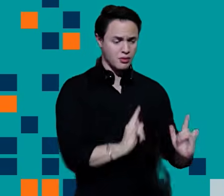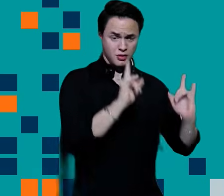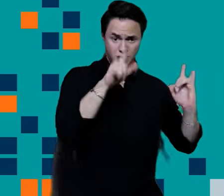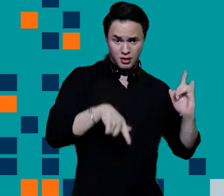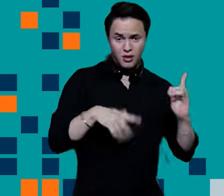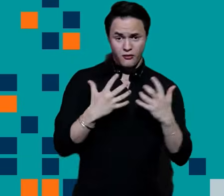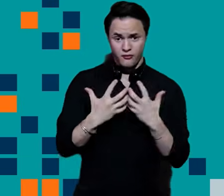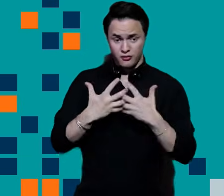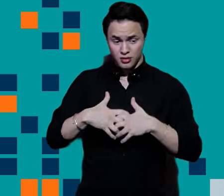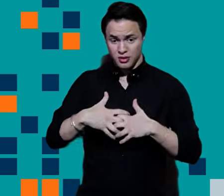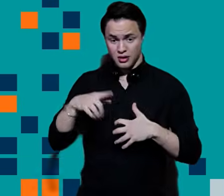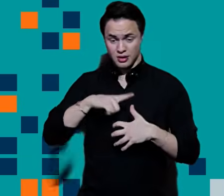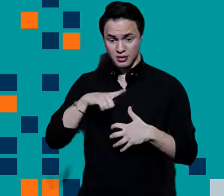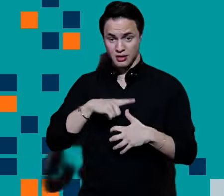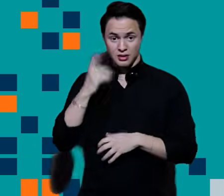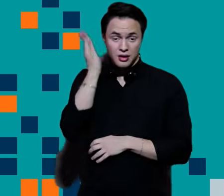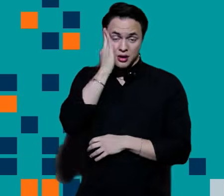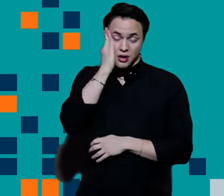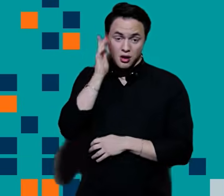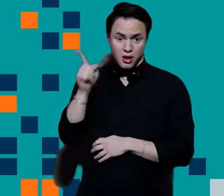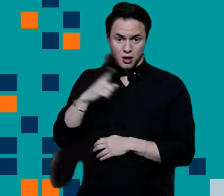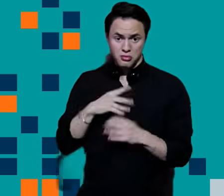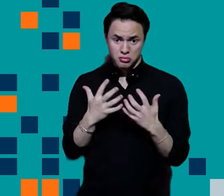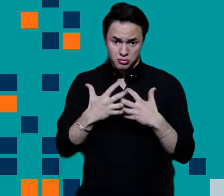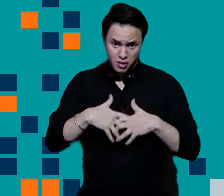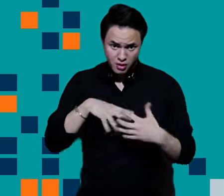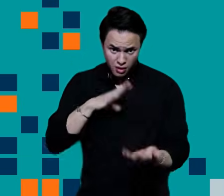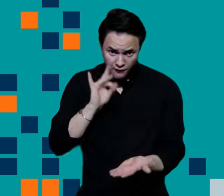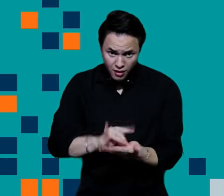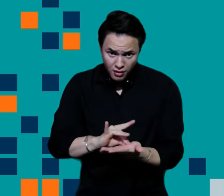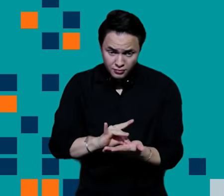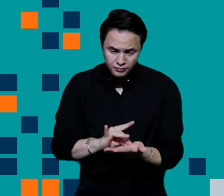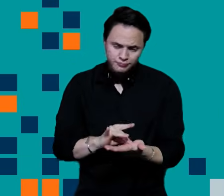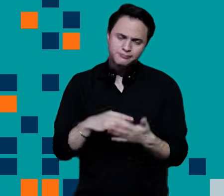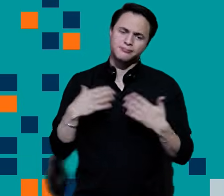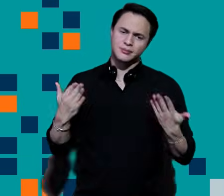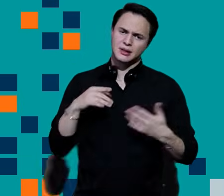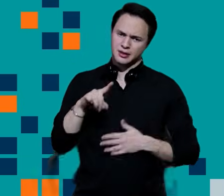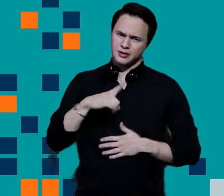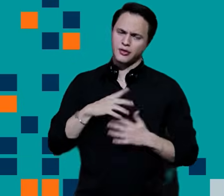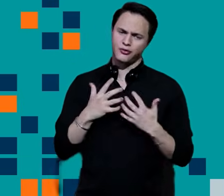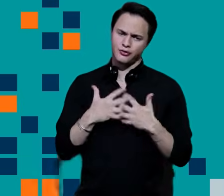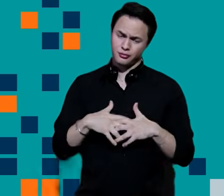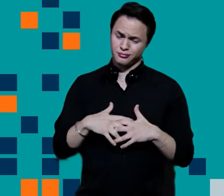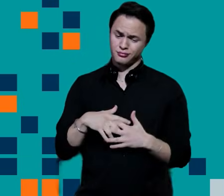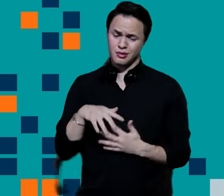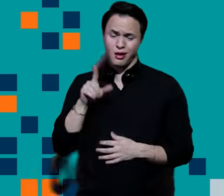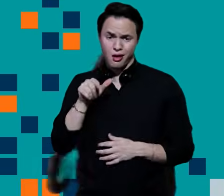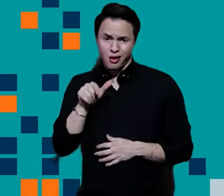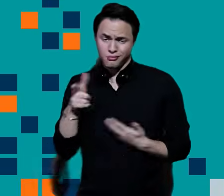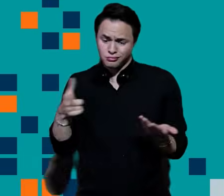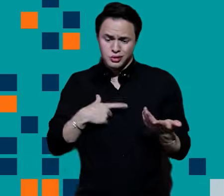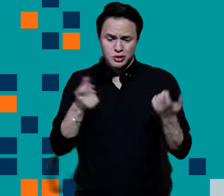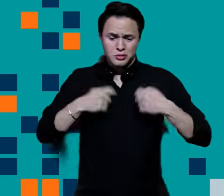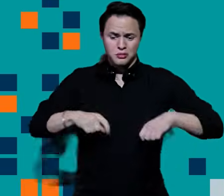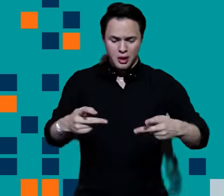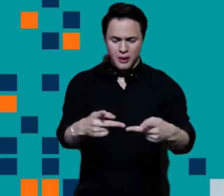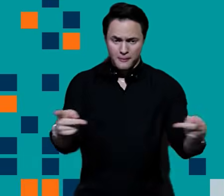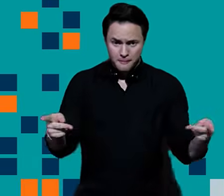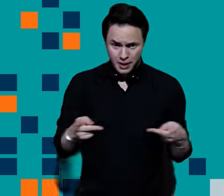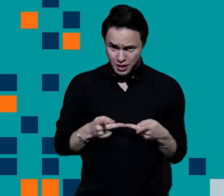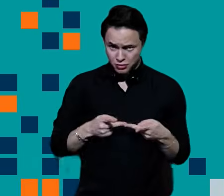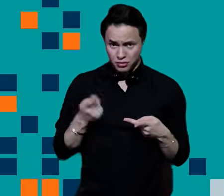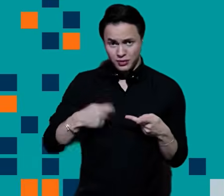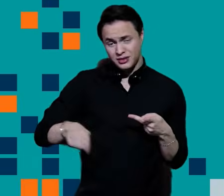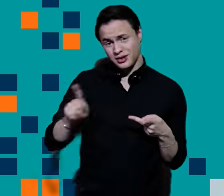as a main driver? They've got to be functional, effective. This is functional, isn't it? You don't need a plate and a knife. You can pick it up in